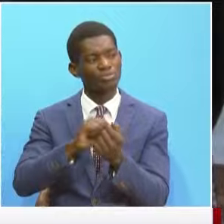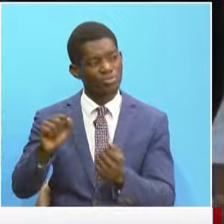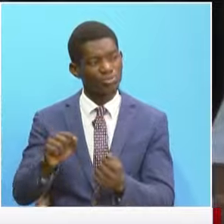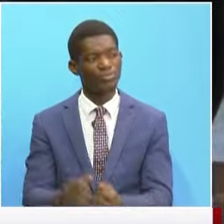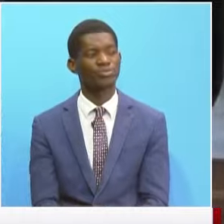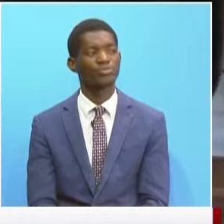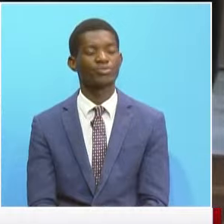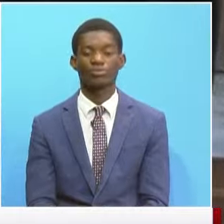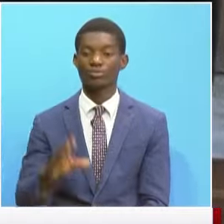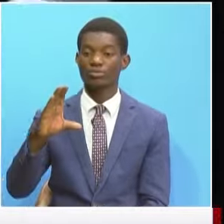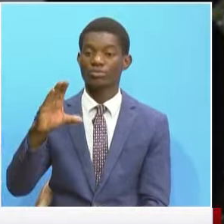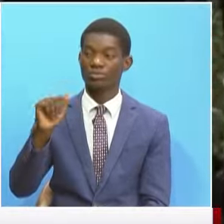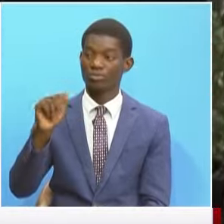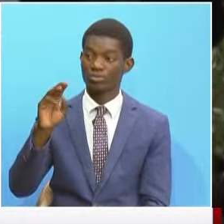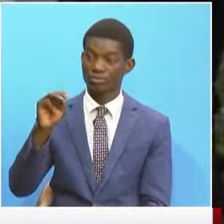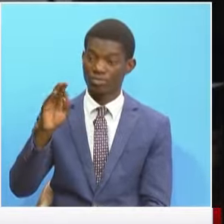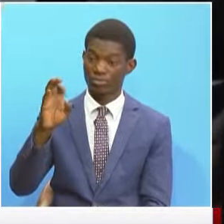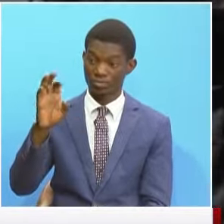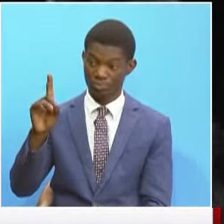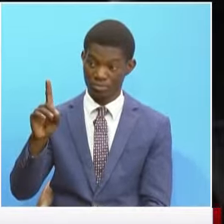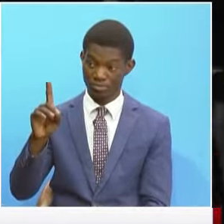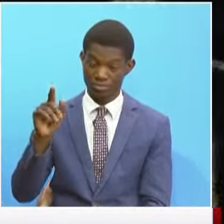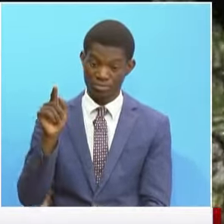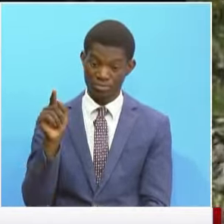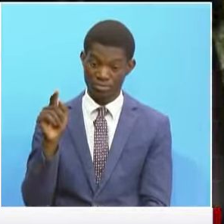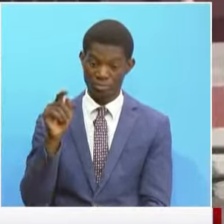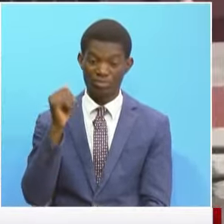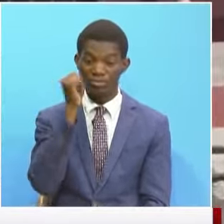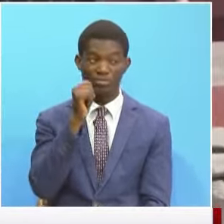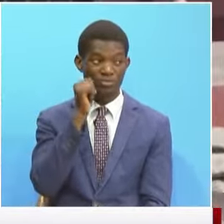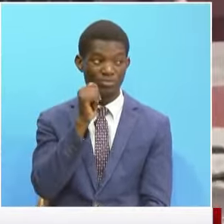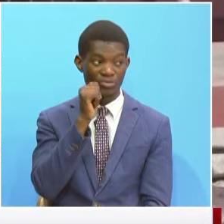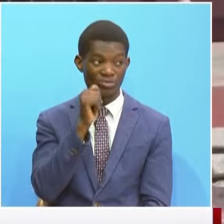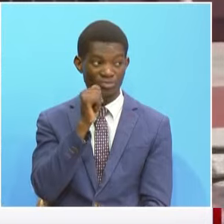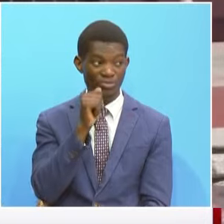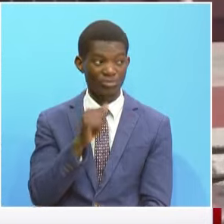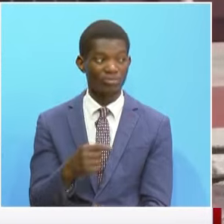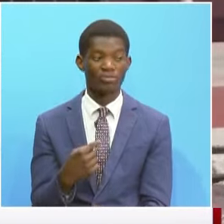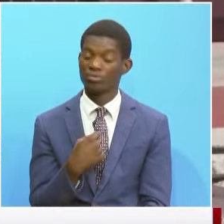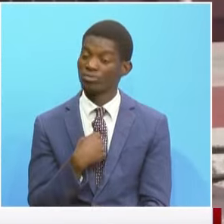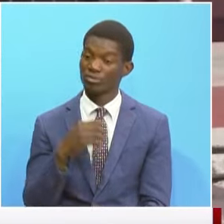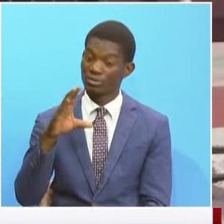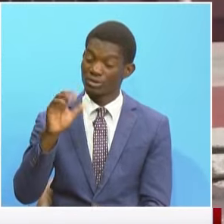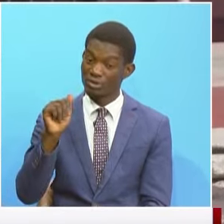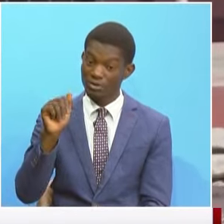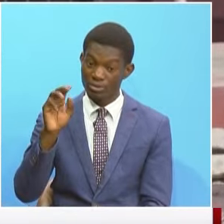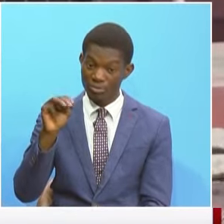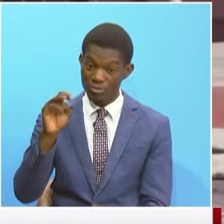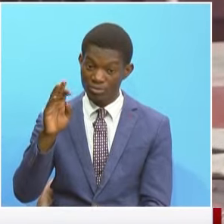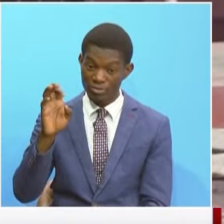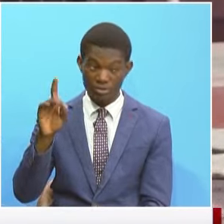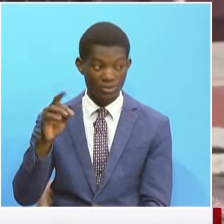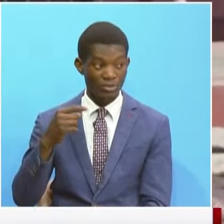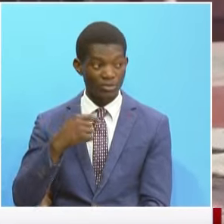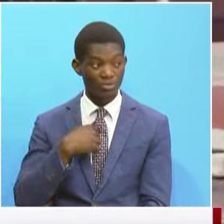Comfort beneficiary Rosa Muyema is thankful to Comfort's works. I just want to say thank you to Comfort. It has done a lot. You know, I